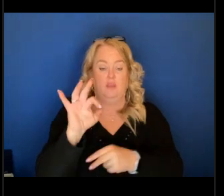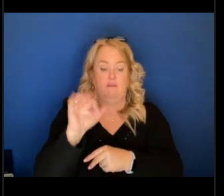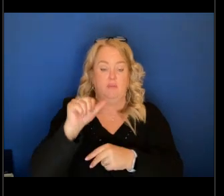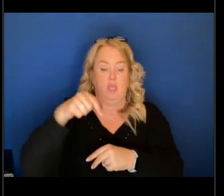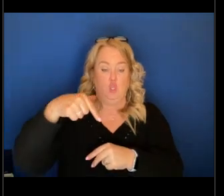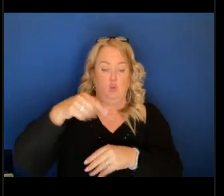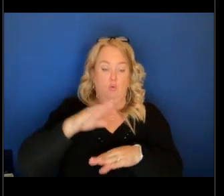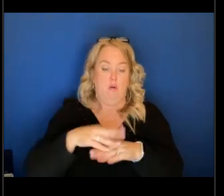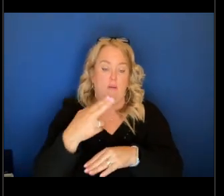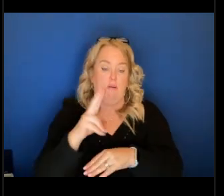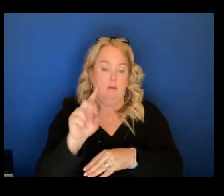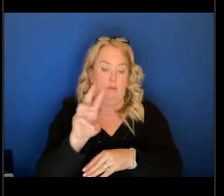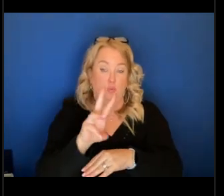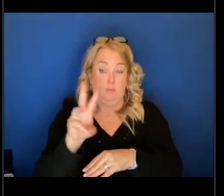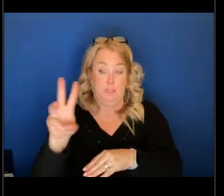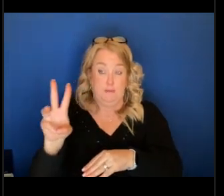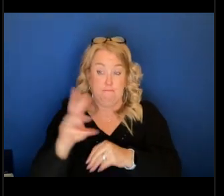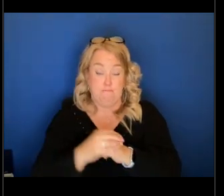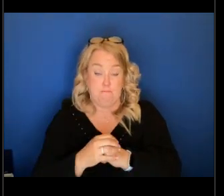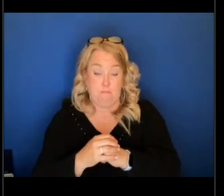on HUD's website.